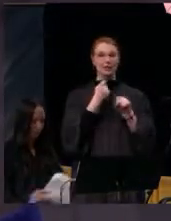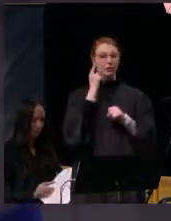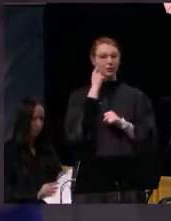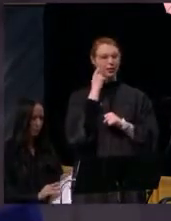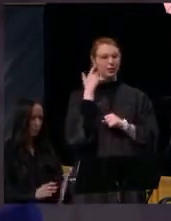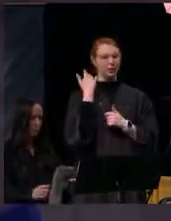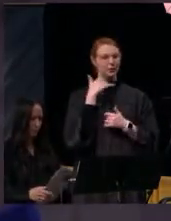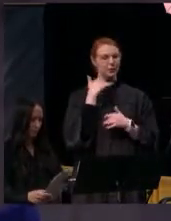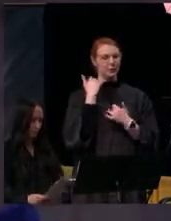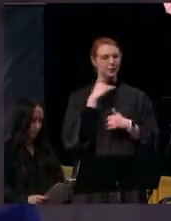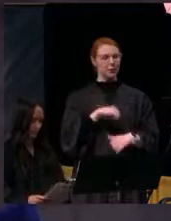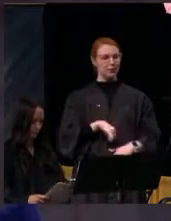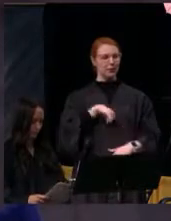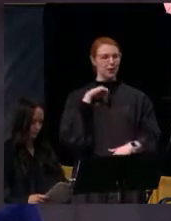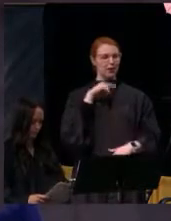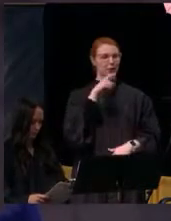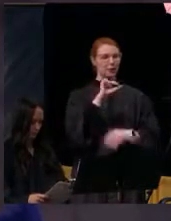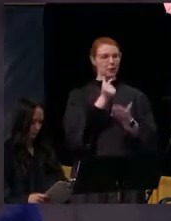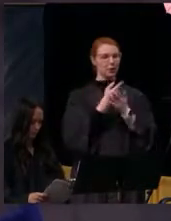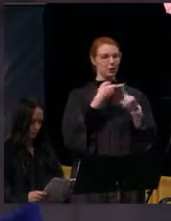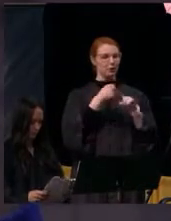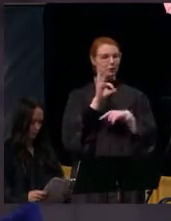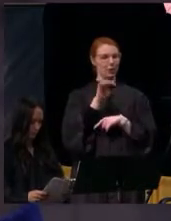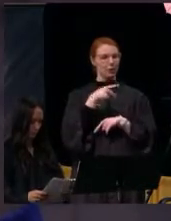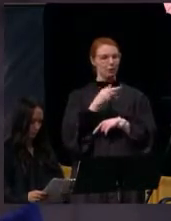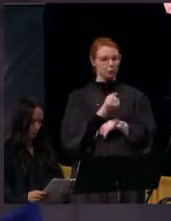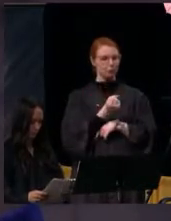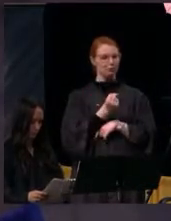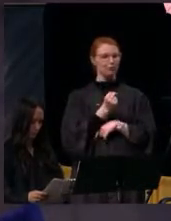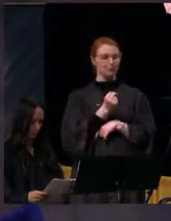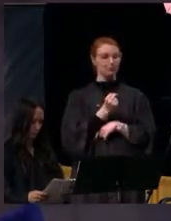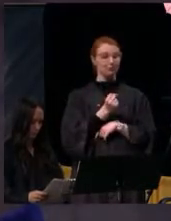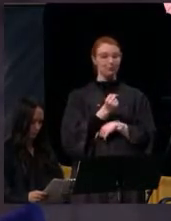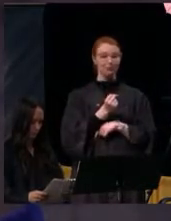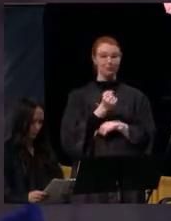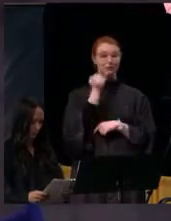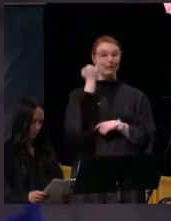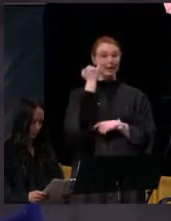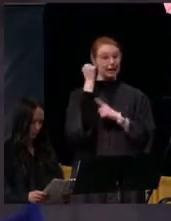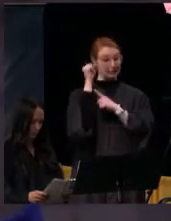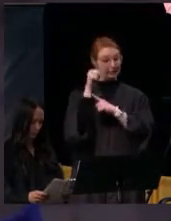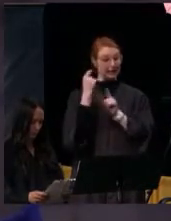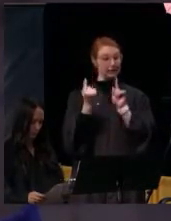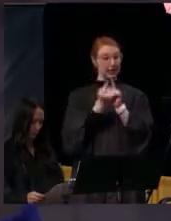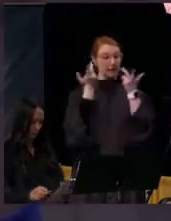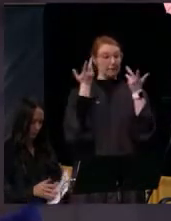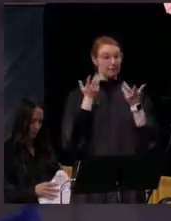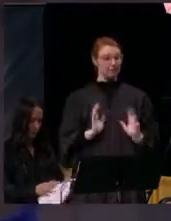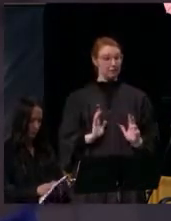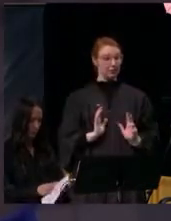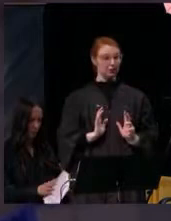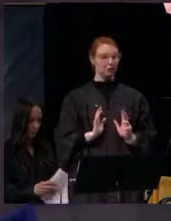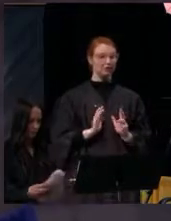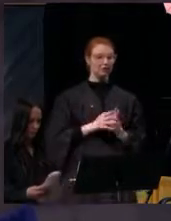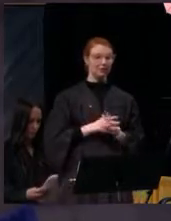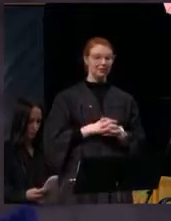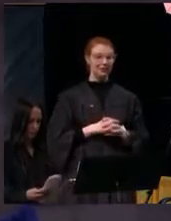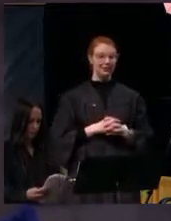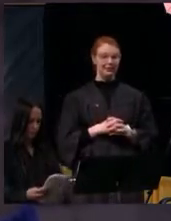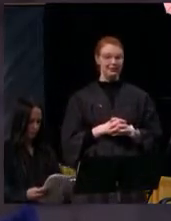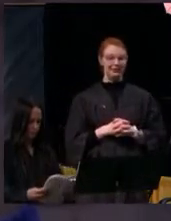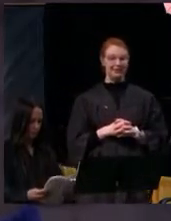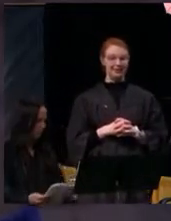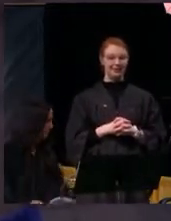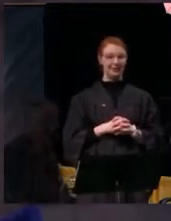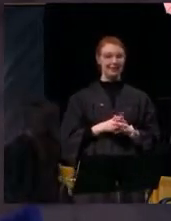are for you to represent Fargo Public Schools. For those of you I have had the privilege to know you personally, you will be